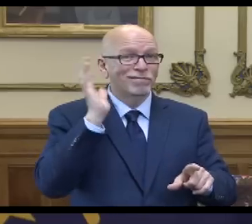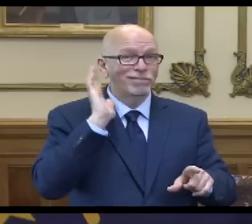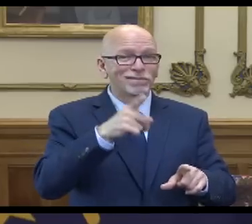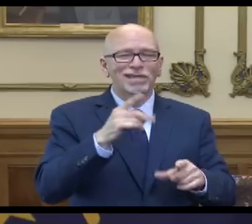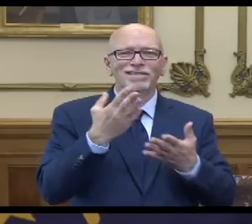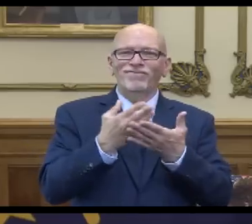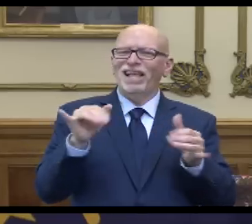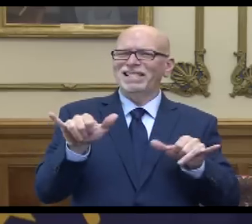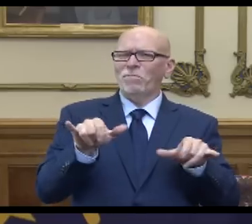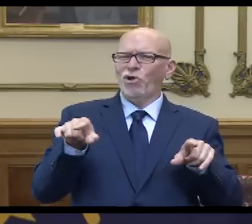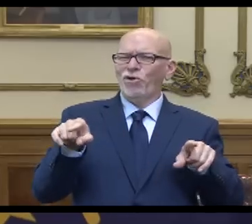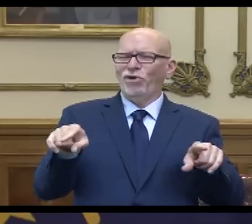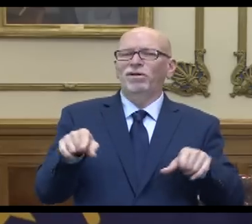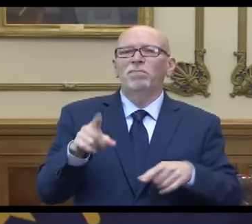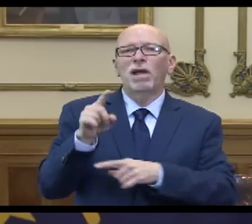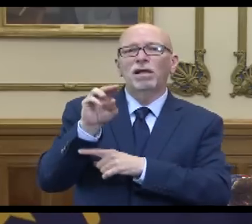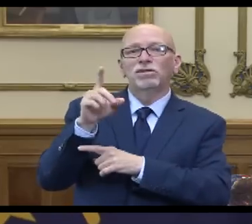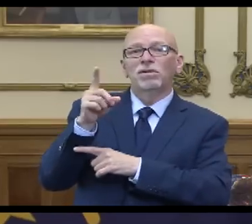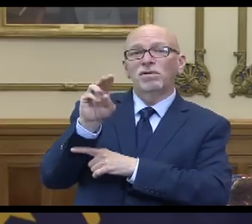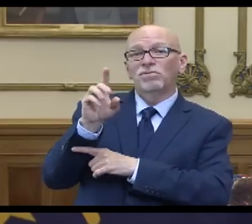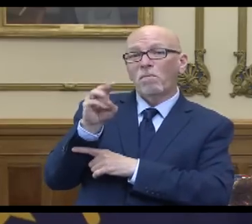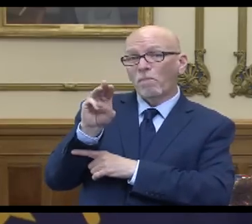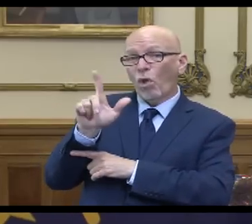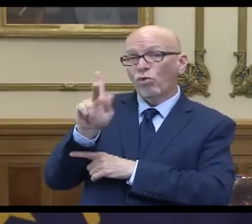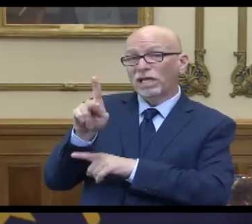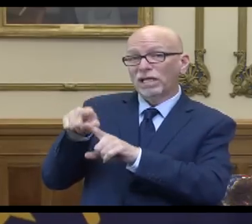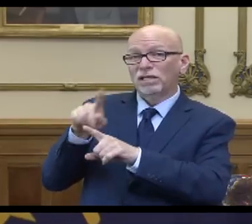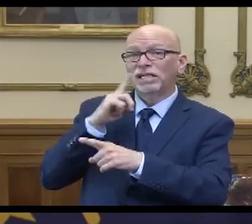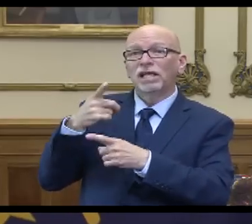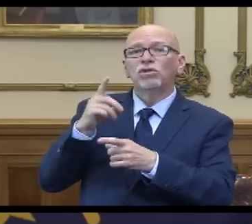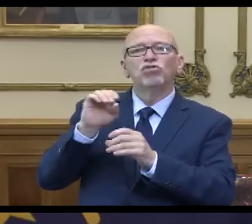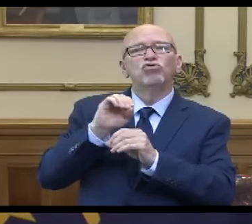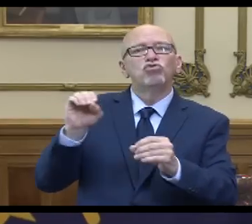But Dr. Martin Luther King talked about that there would be no